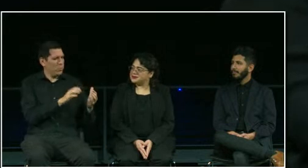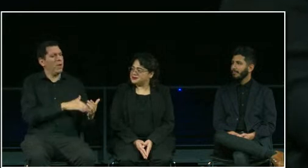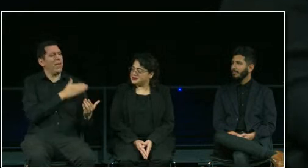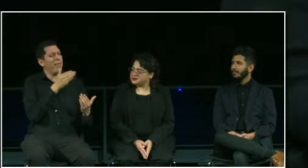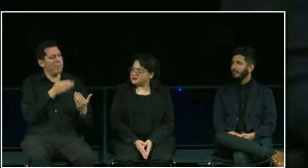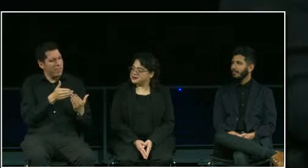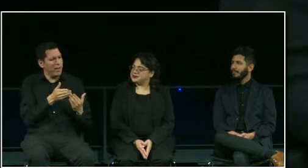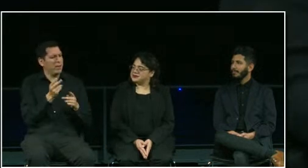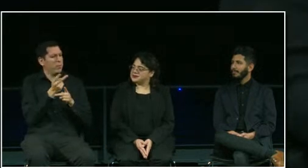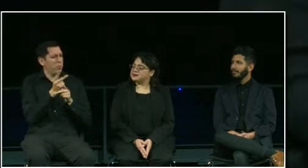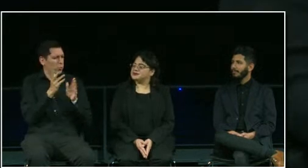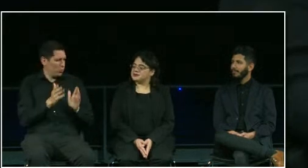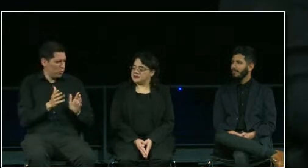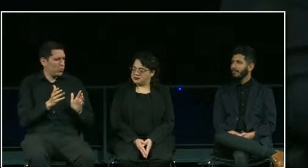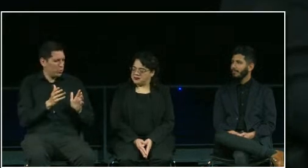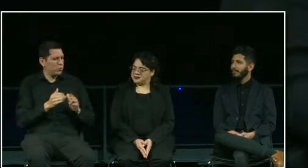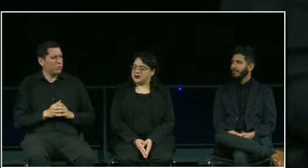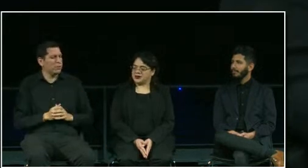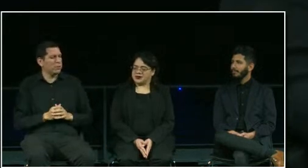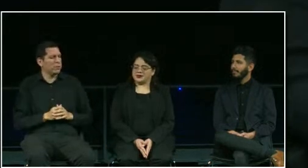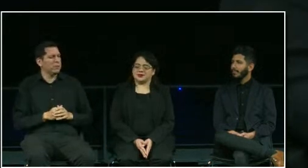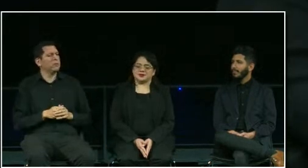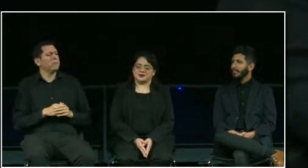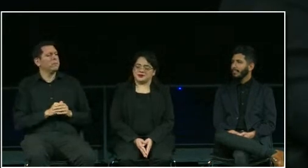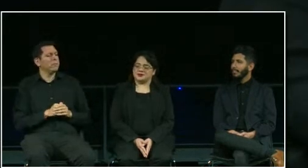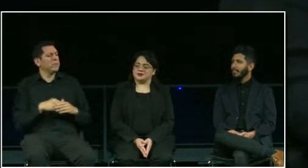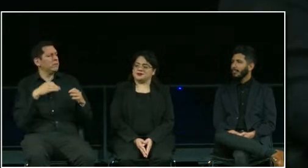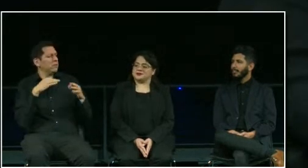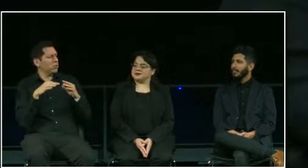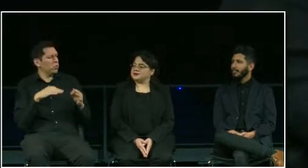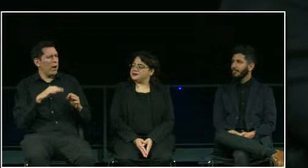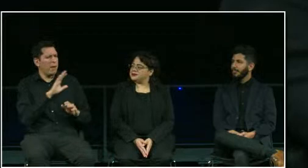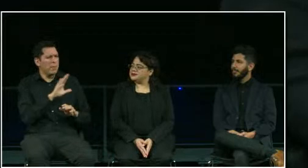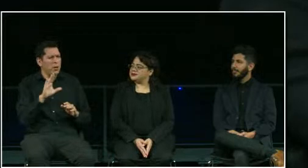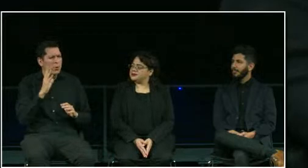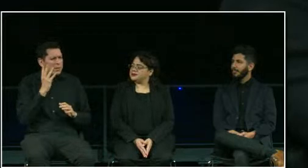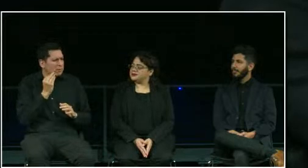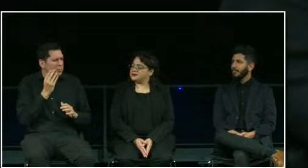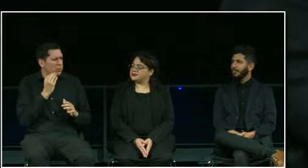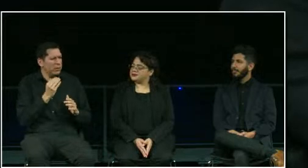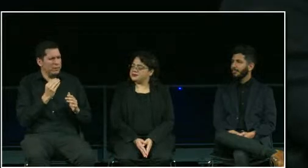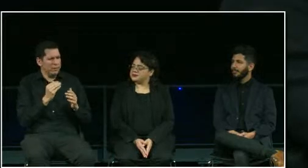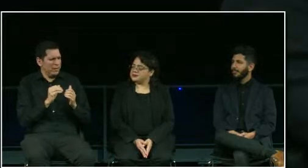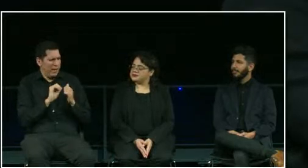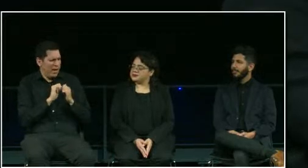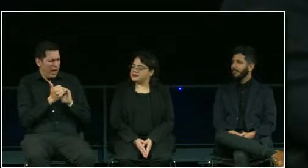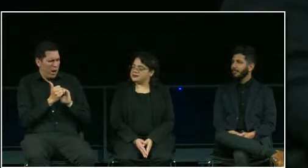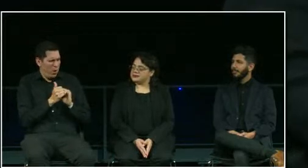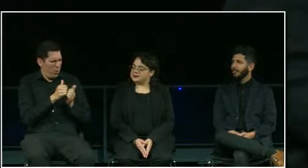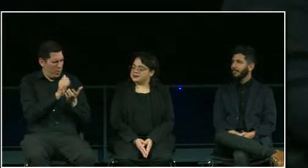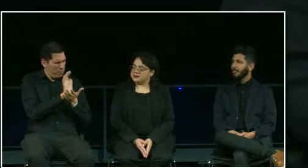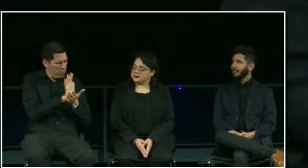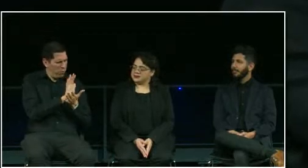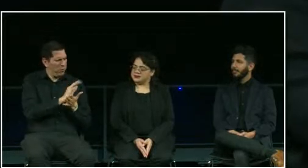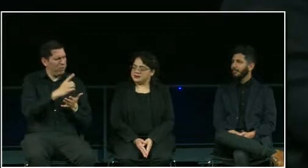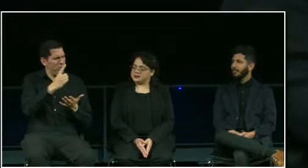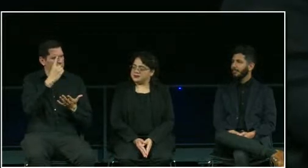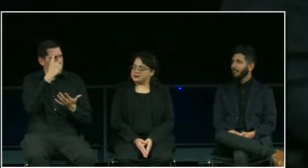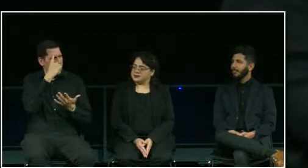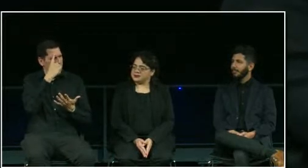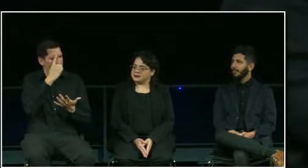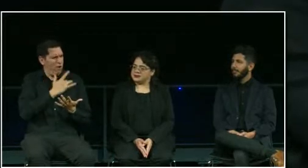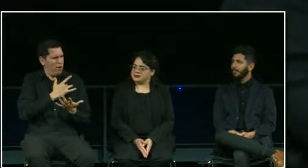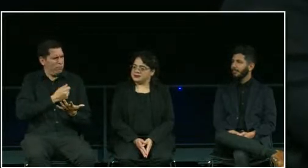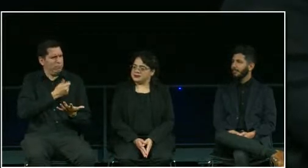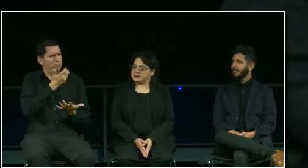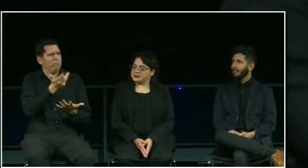producers, to describe their experience, what it took to get this film from their head and heart into the